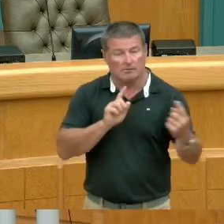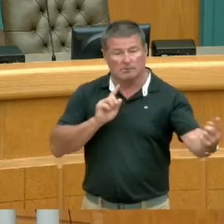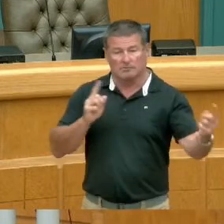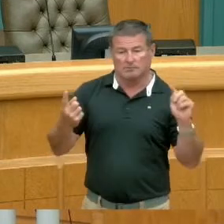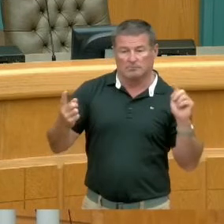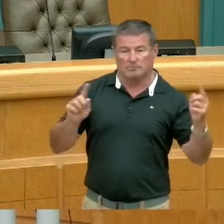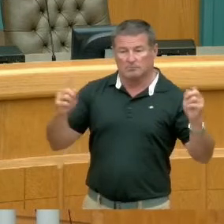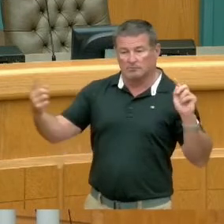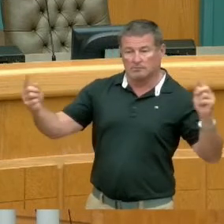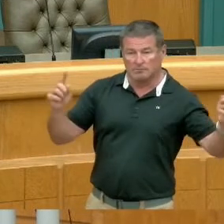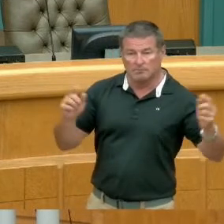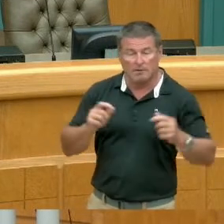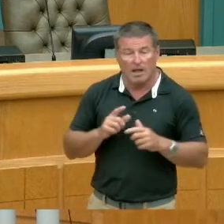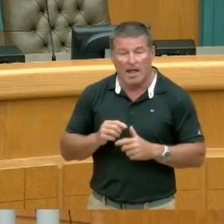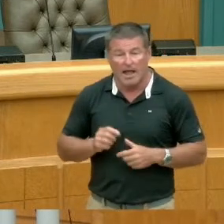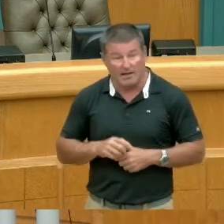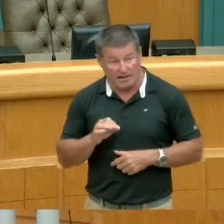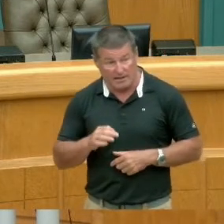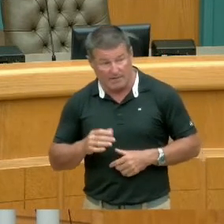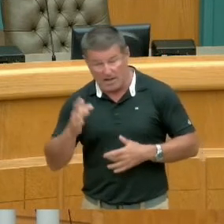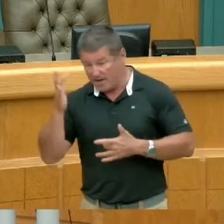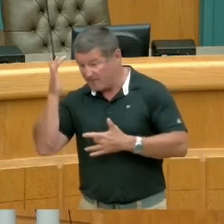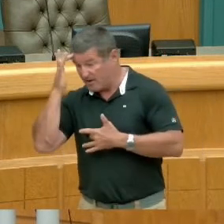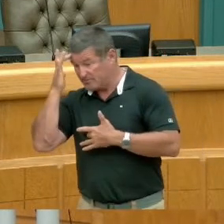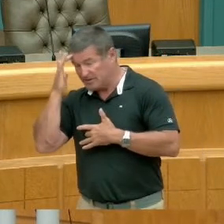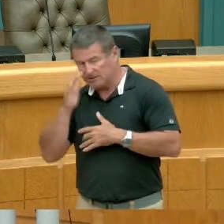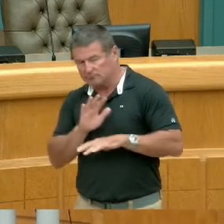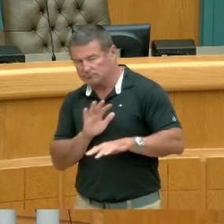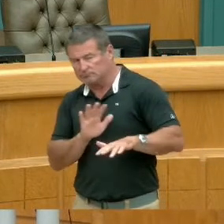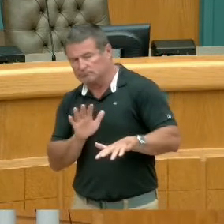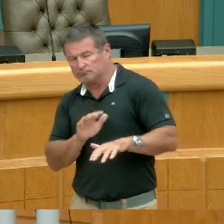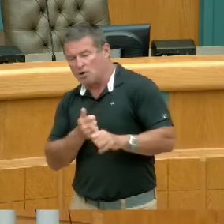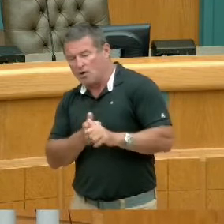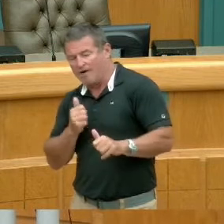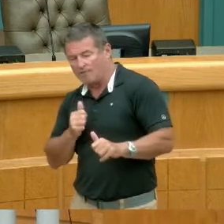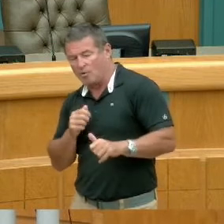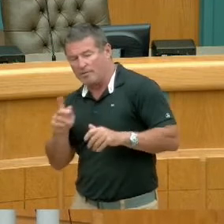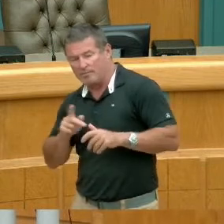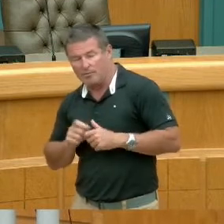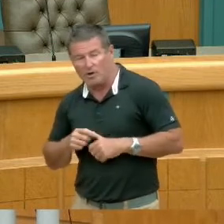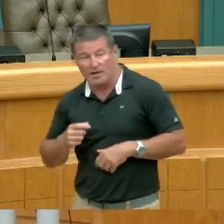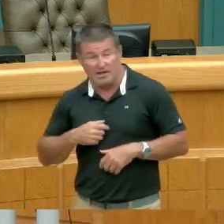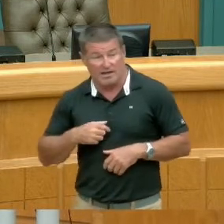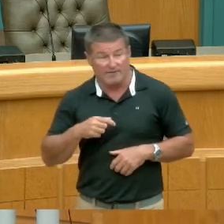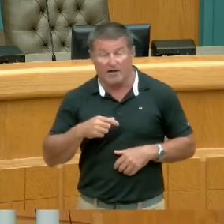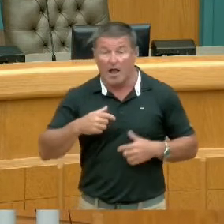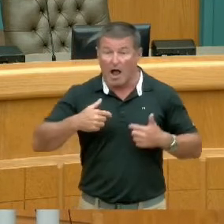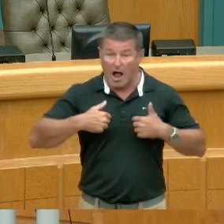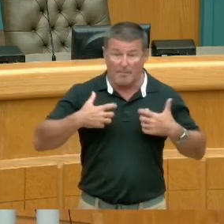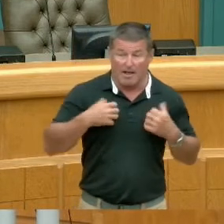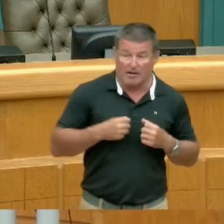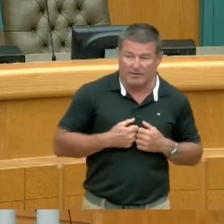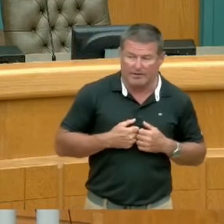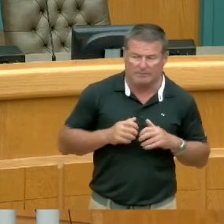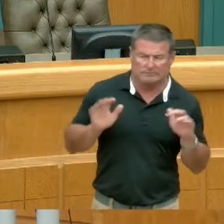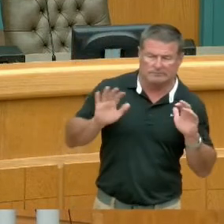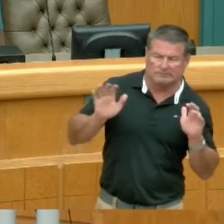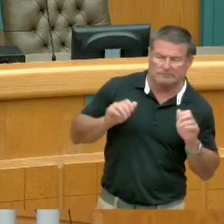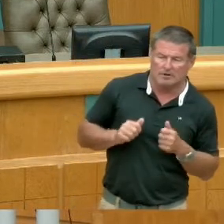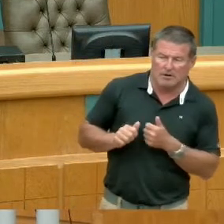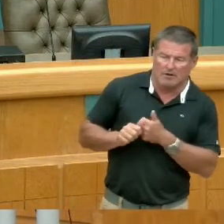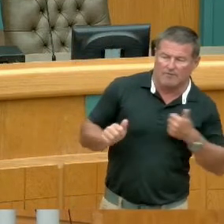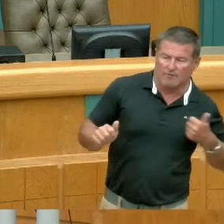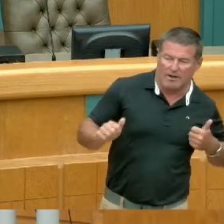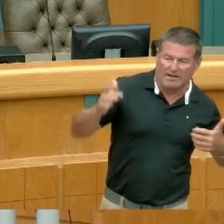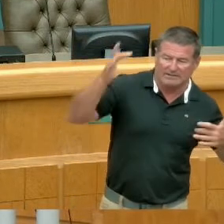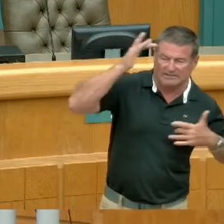you're sick, stay away from healthy people, and if you're healthy, stay away from sick people. And so we would ask you to continue that, and as we continue to